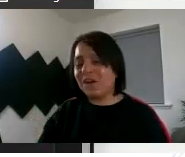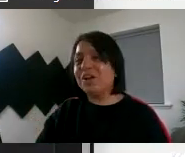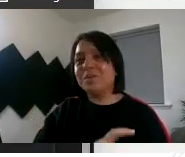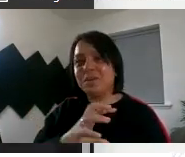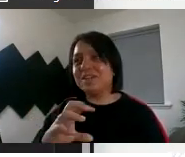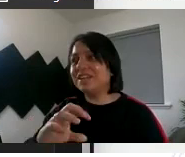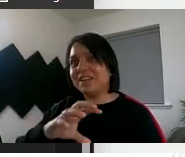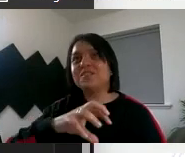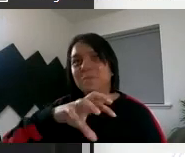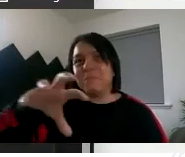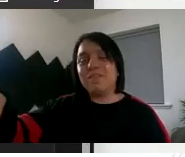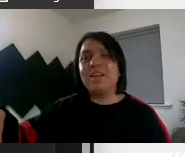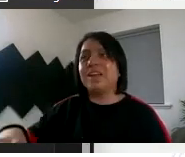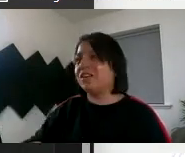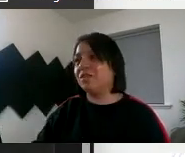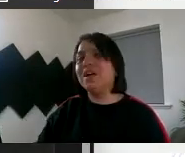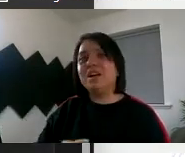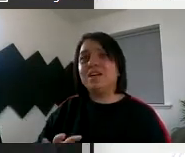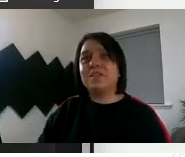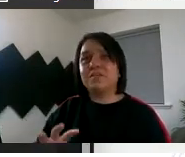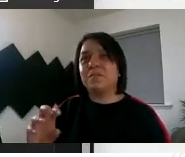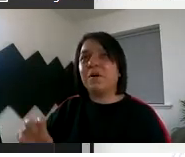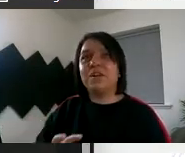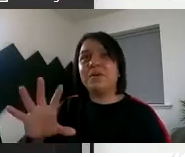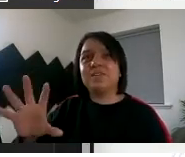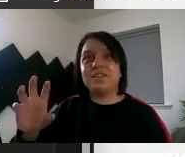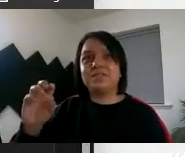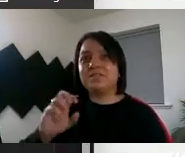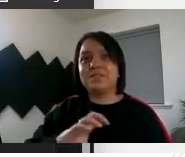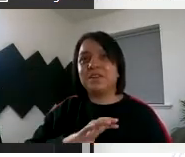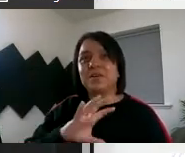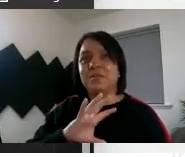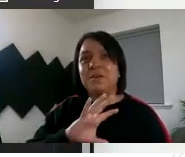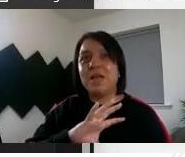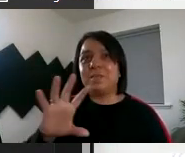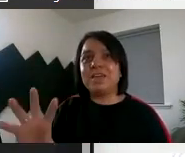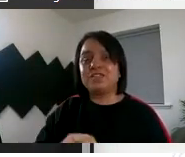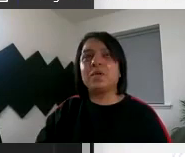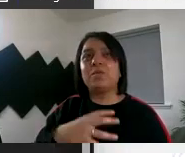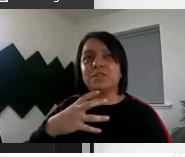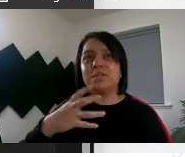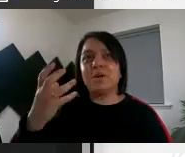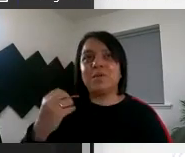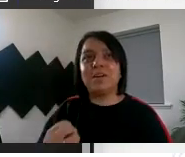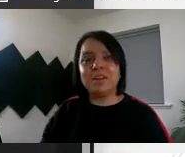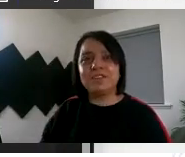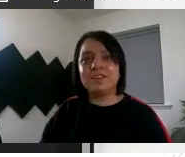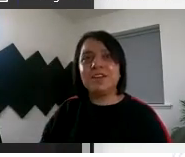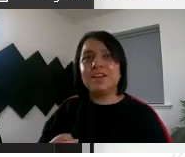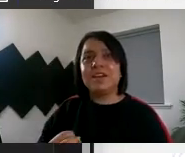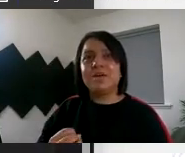That's the only person, and some people around, like, you know, the Parliament and, you know, MPs and stuff, they will all speak proper